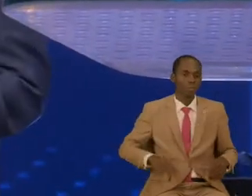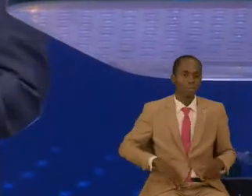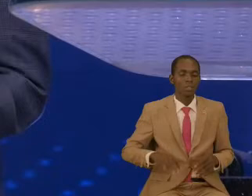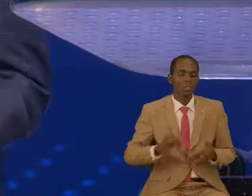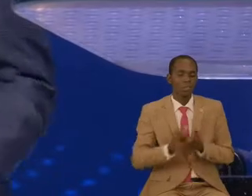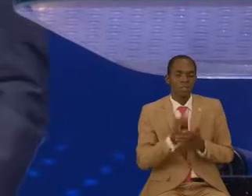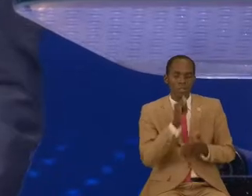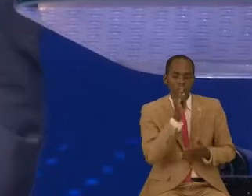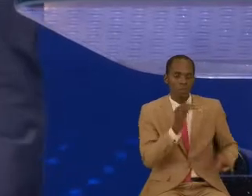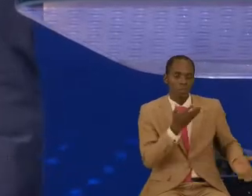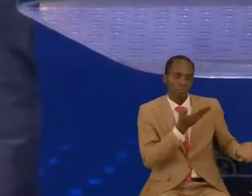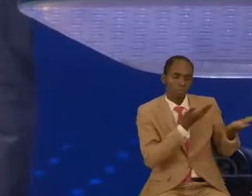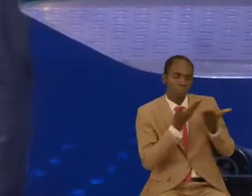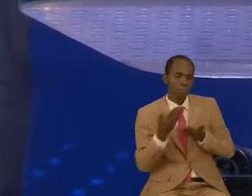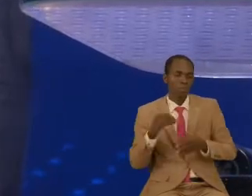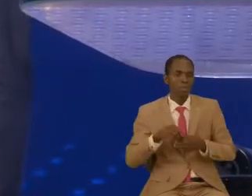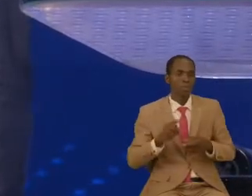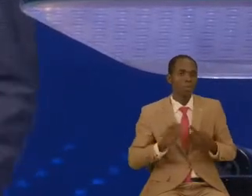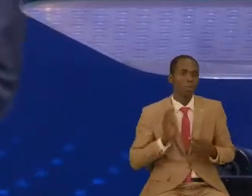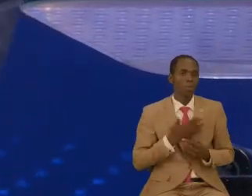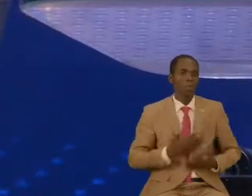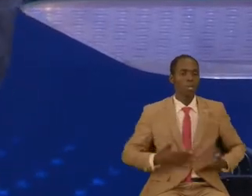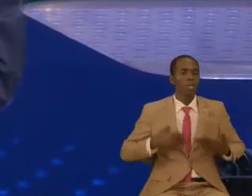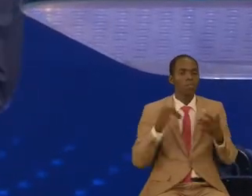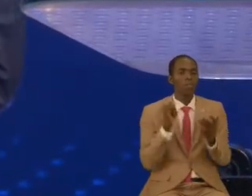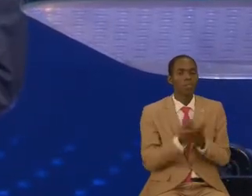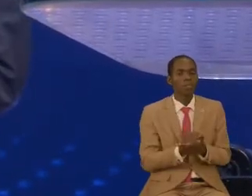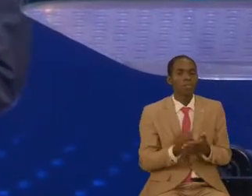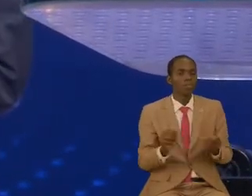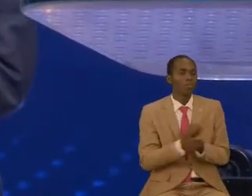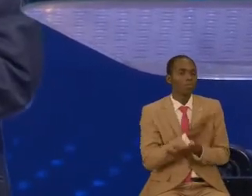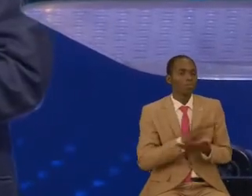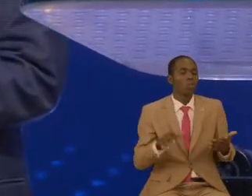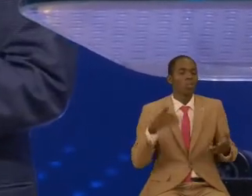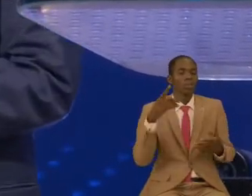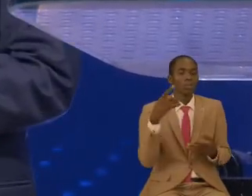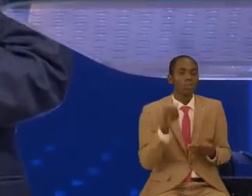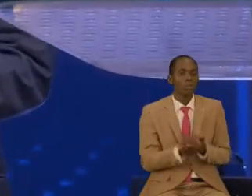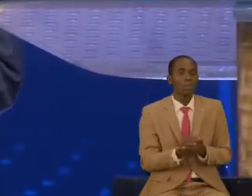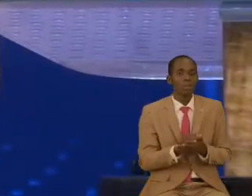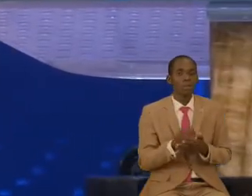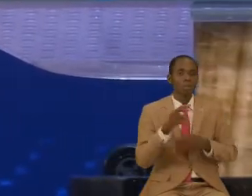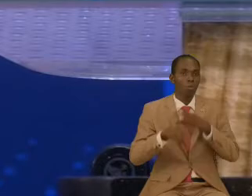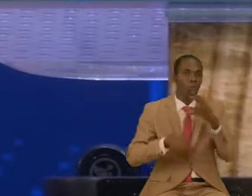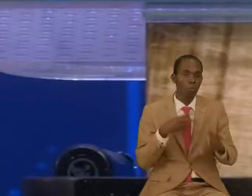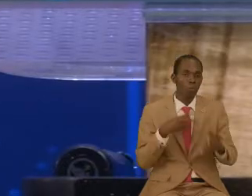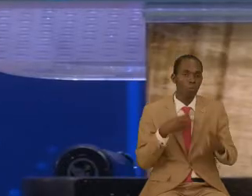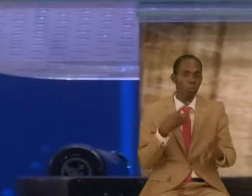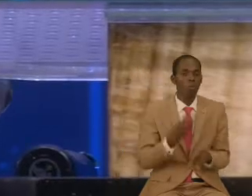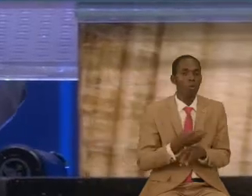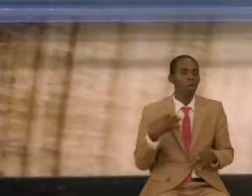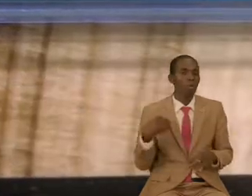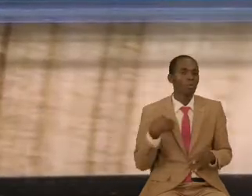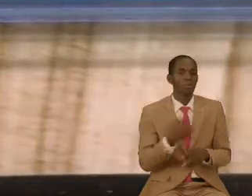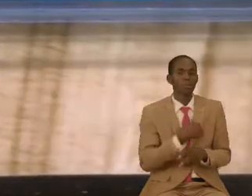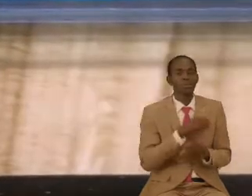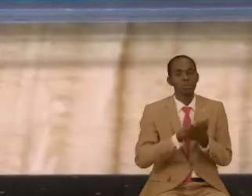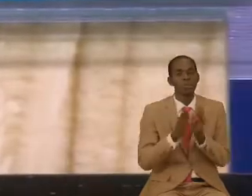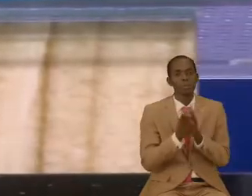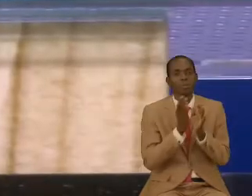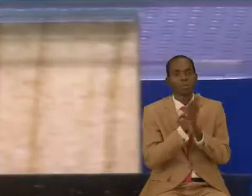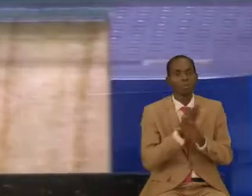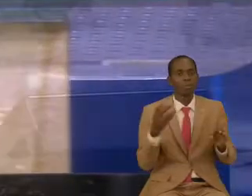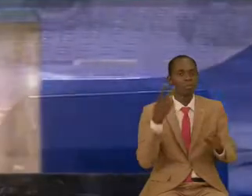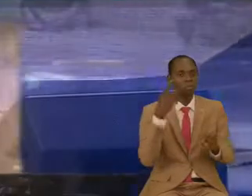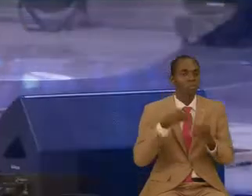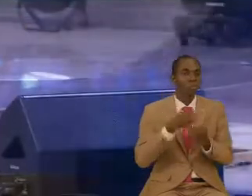our lives that crucifies the world unto us, and we're free. Look at verse